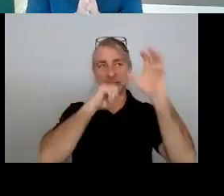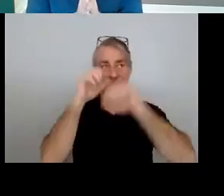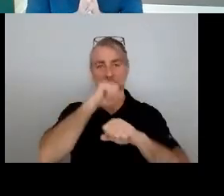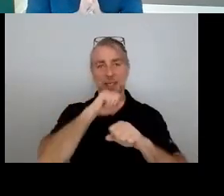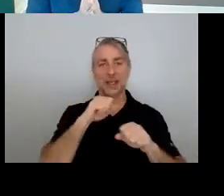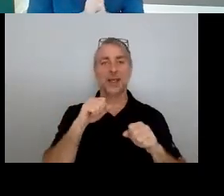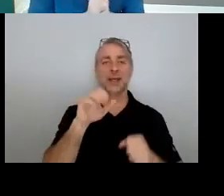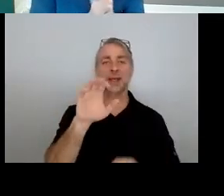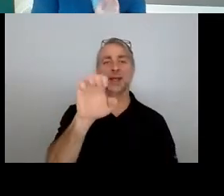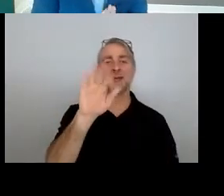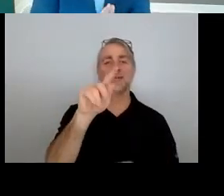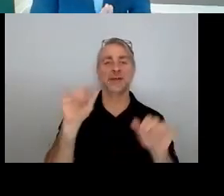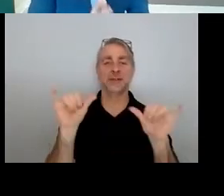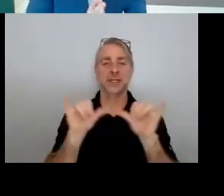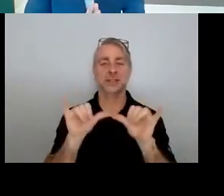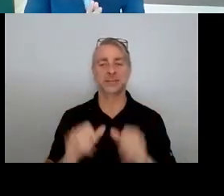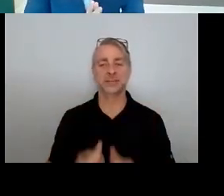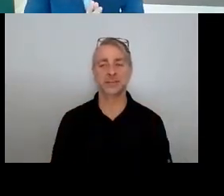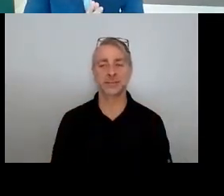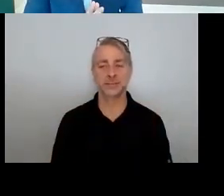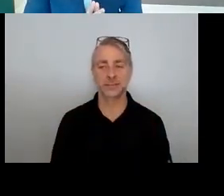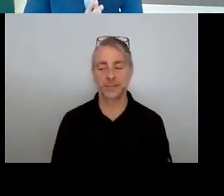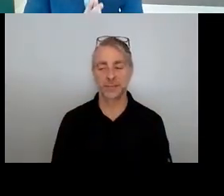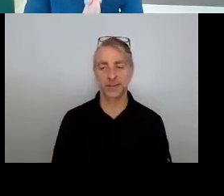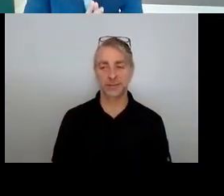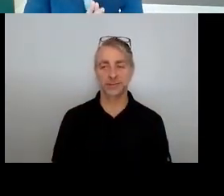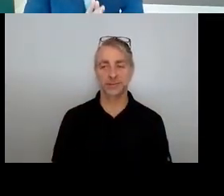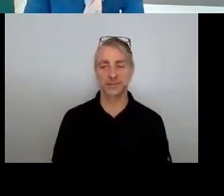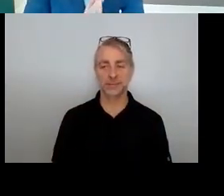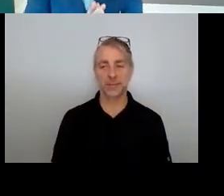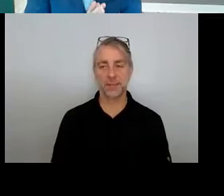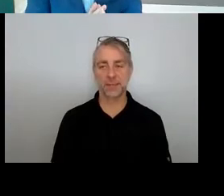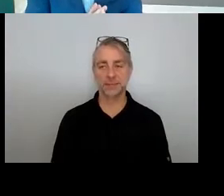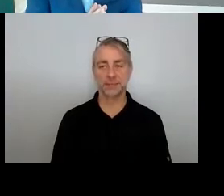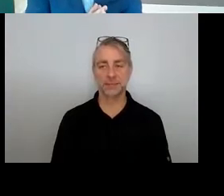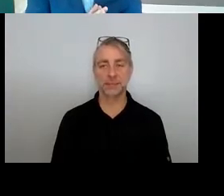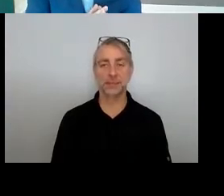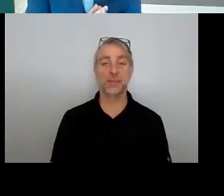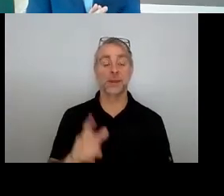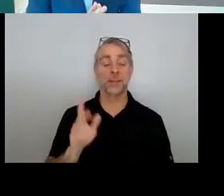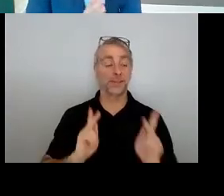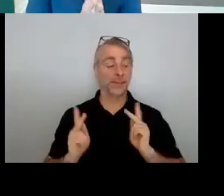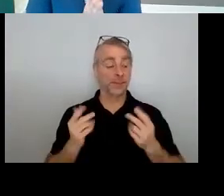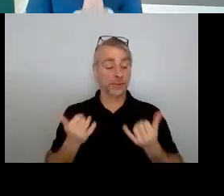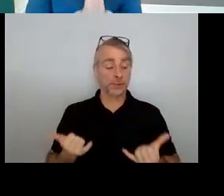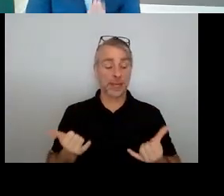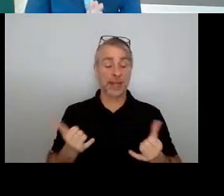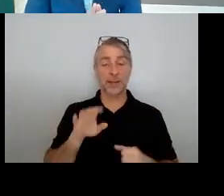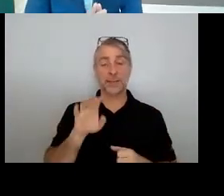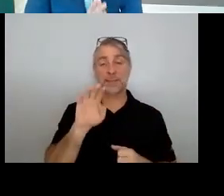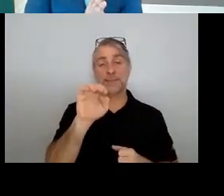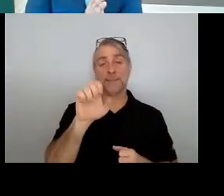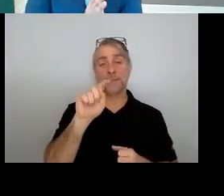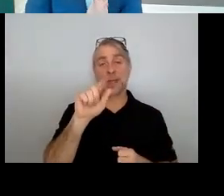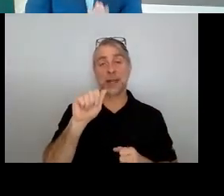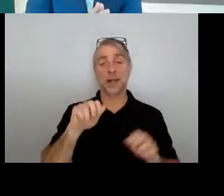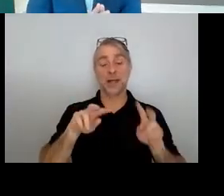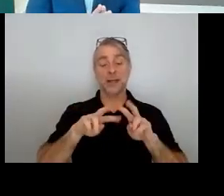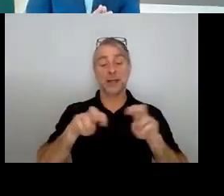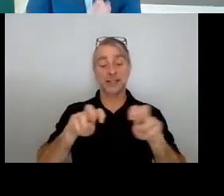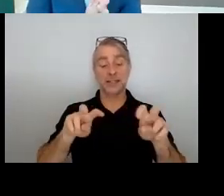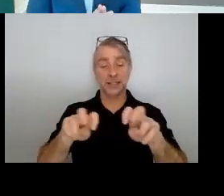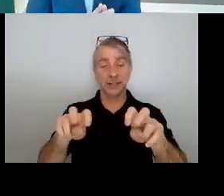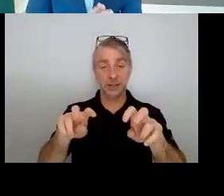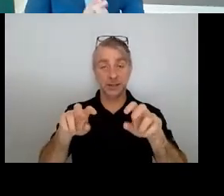It's becoming exceedingly rare for anyone who's doing a meta-analysis to actually ever have